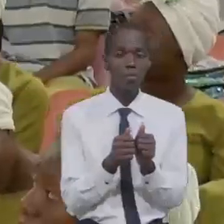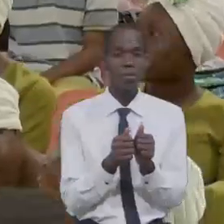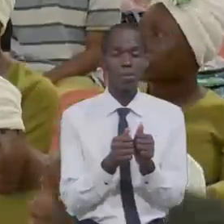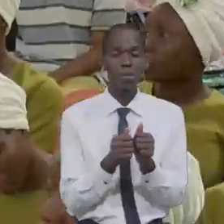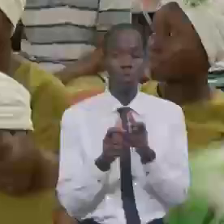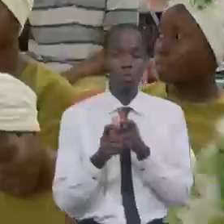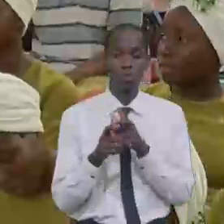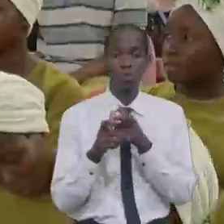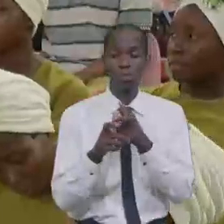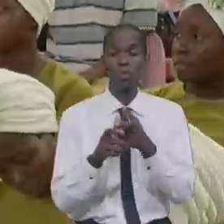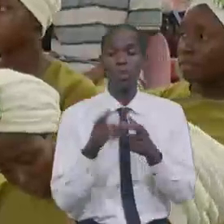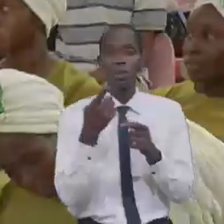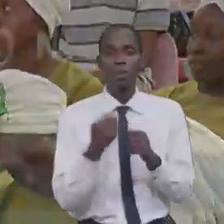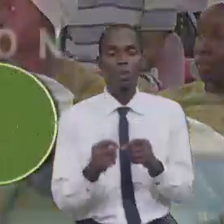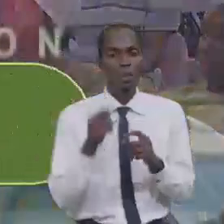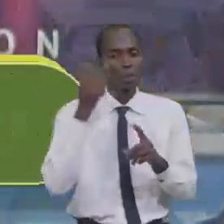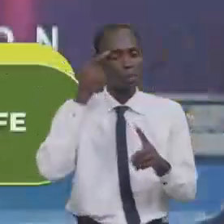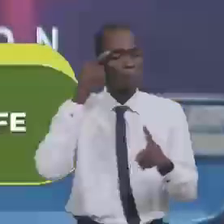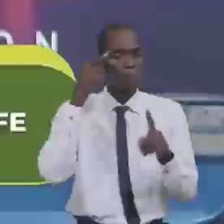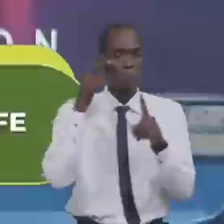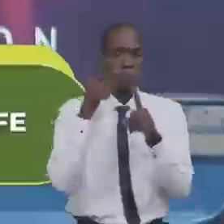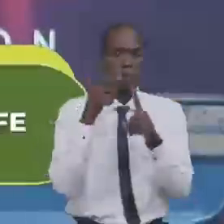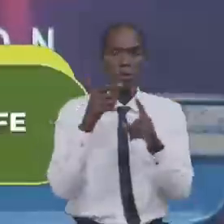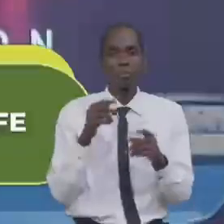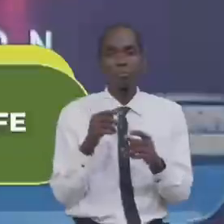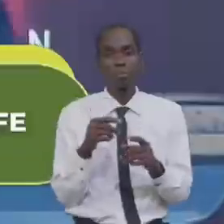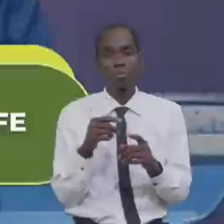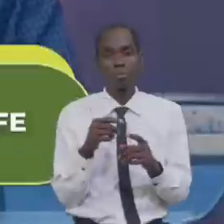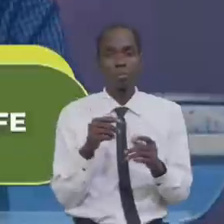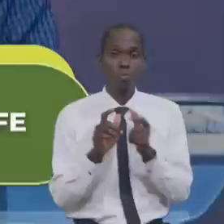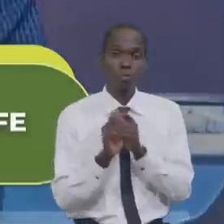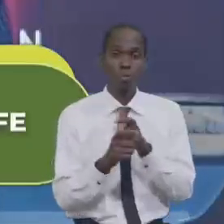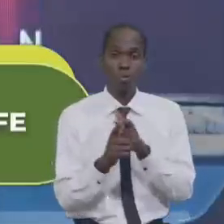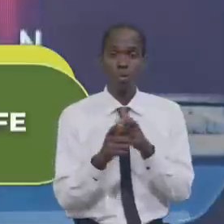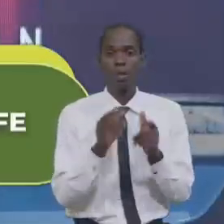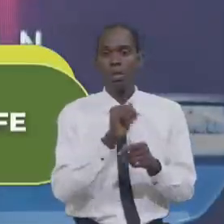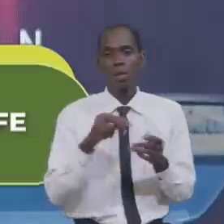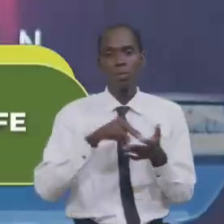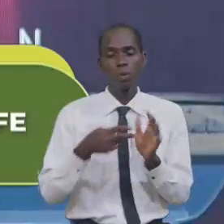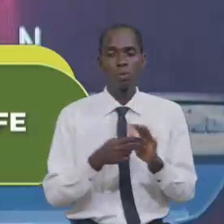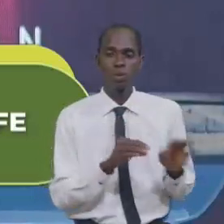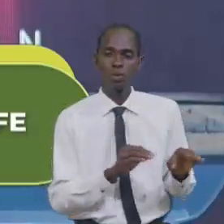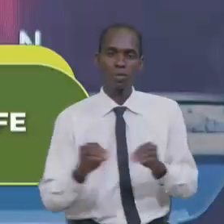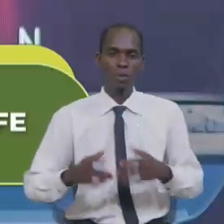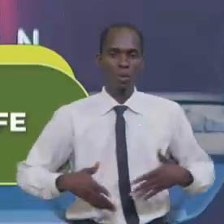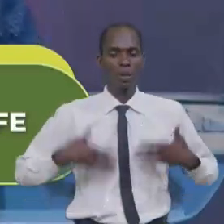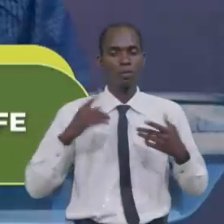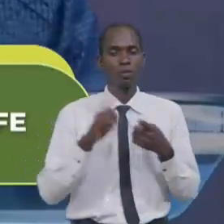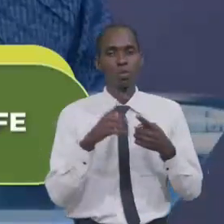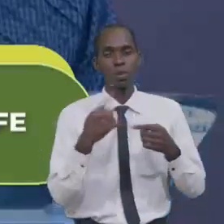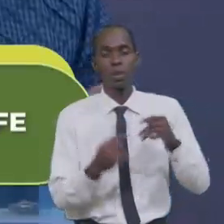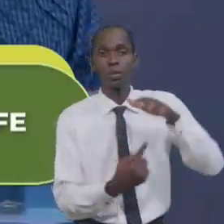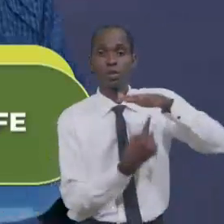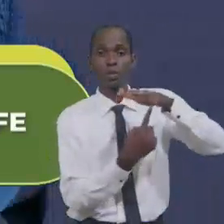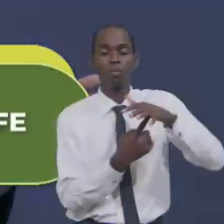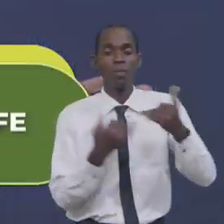purpose-driven life to its peak. Three things we're looking at. Number one, the regrets